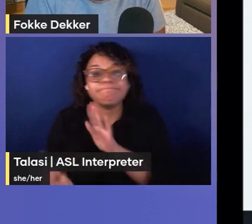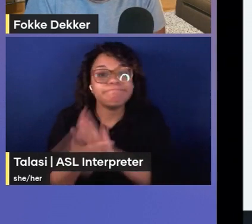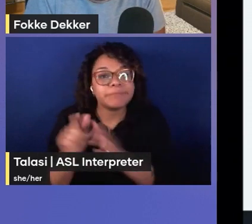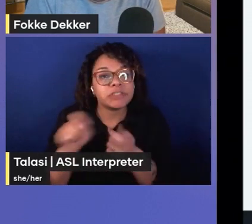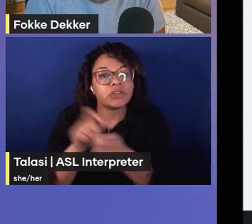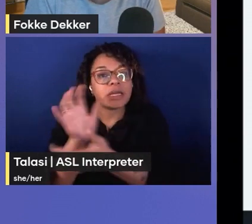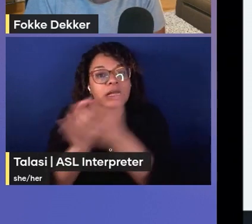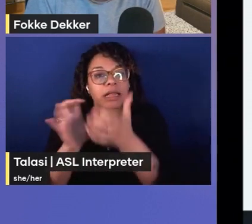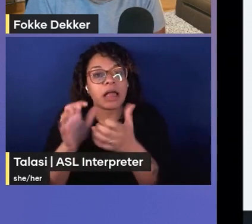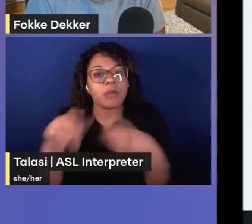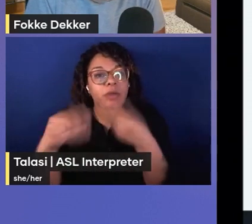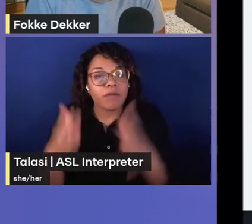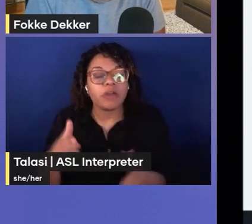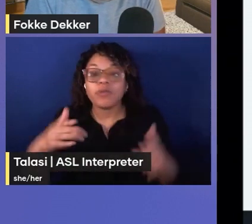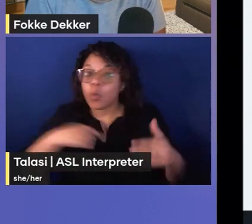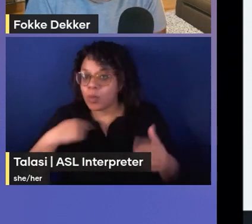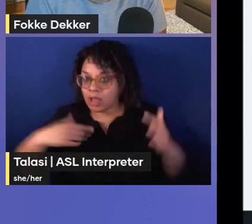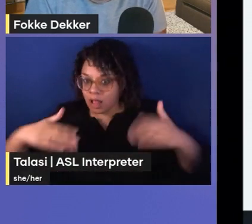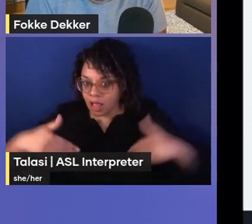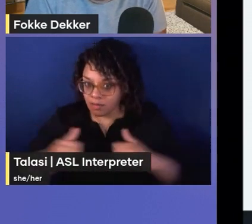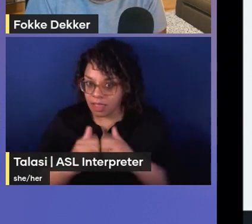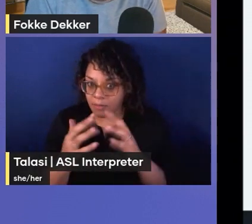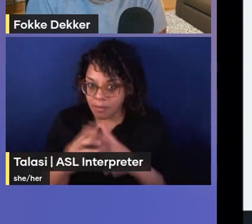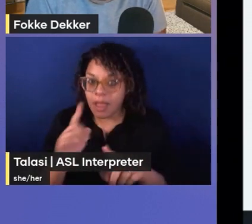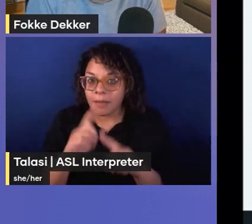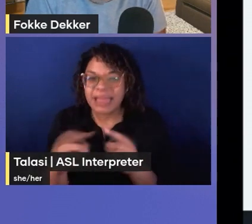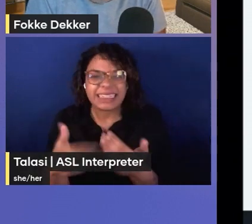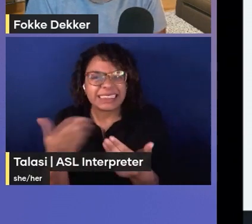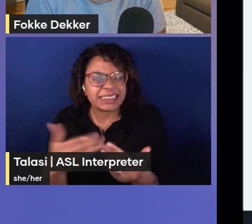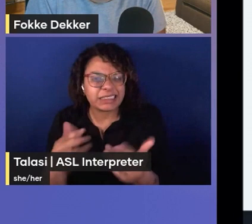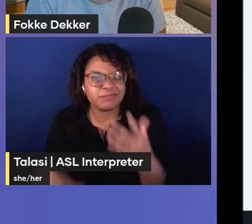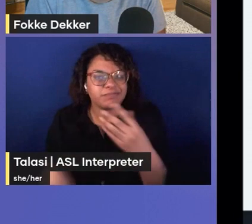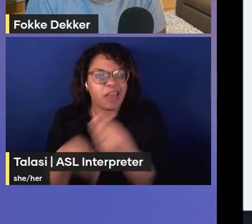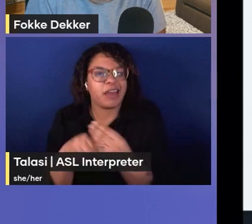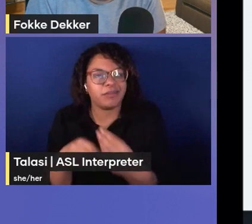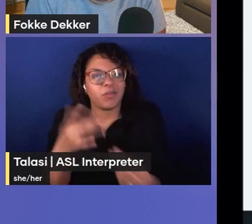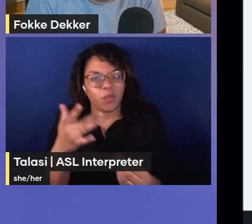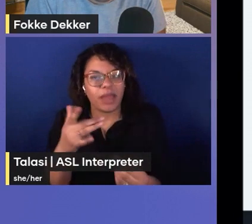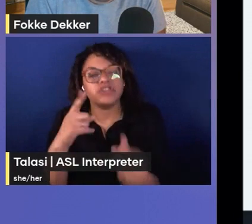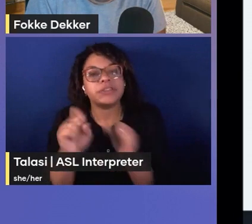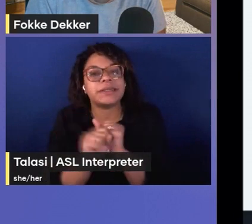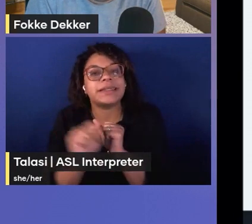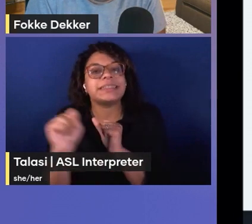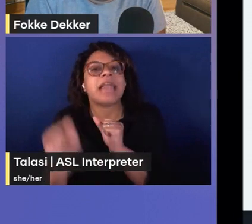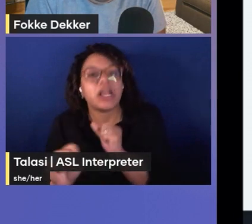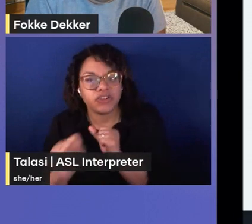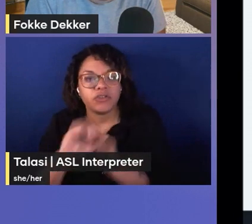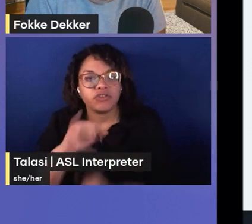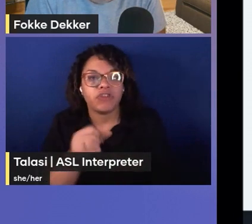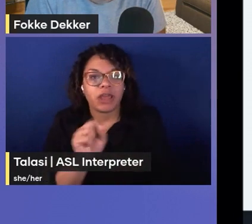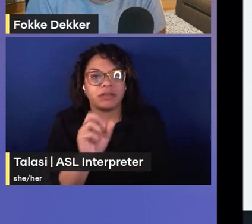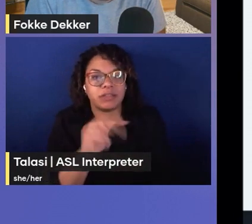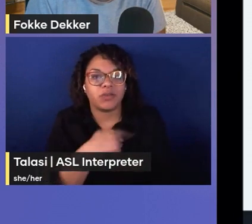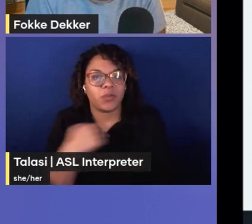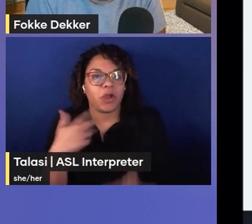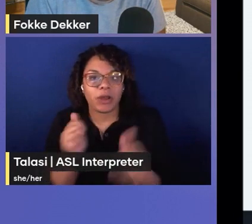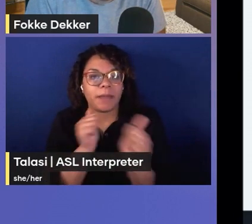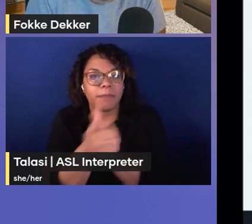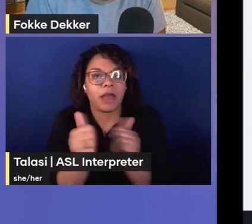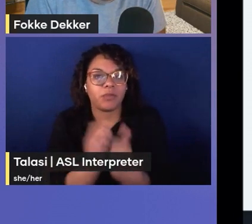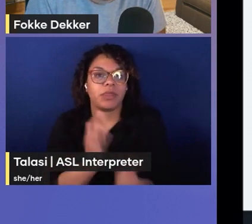not implemented yet, but it's fairly easy to do because it's just an extension of the JSON that we pass with the post